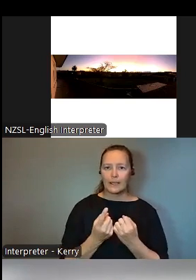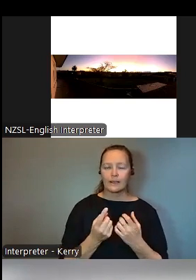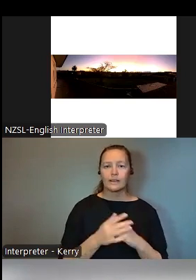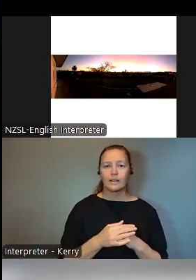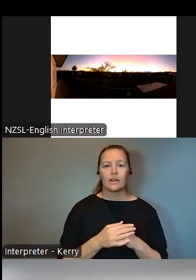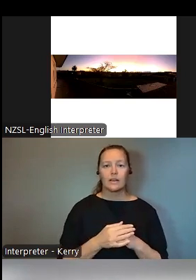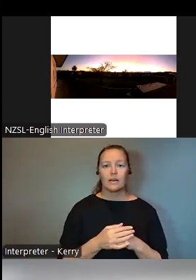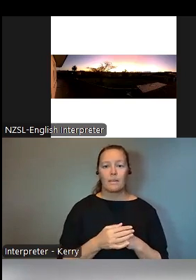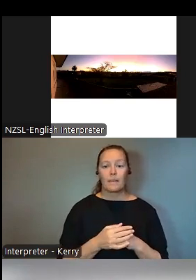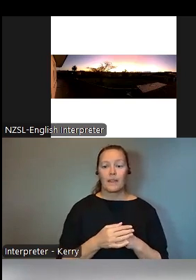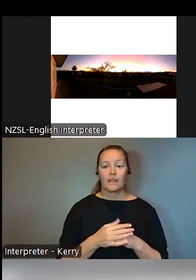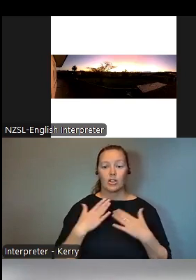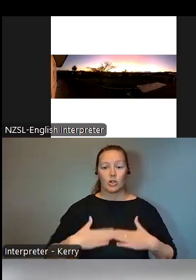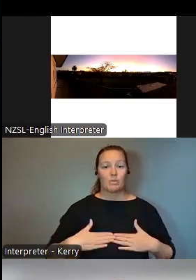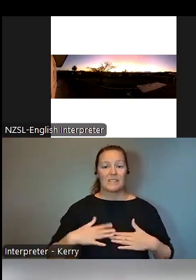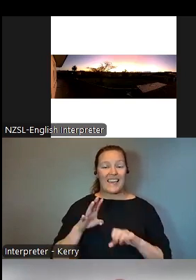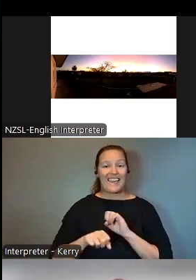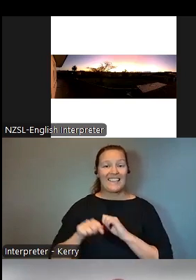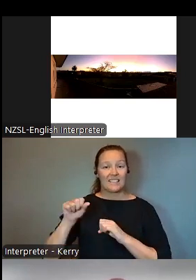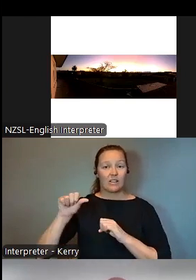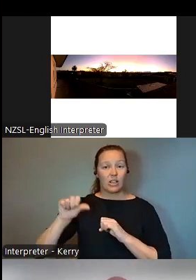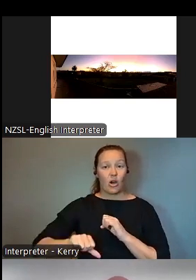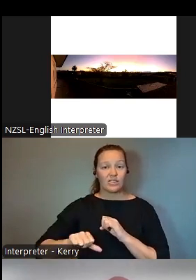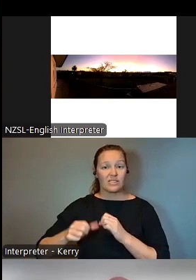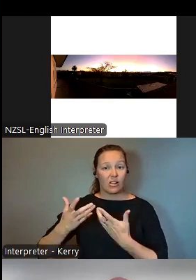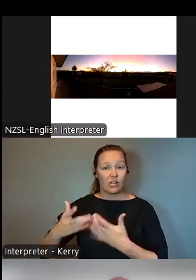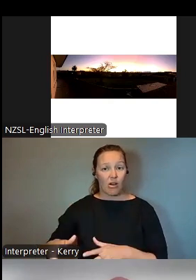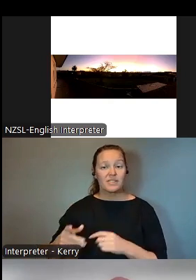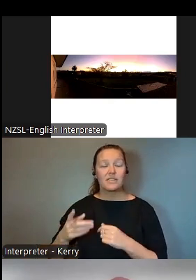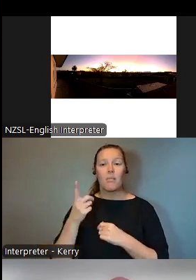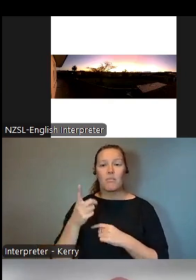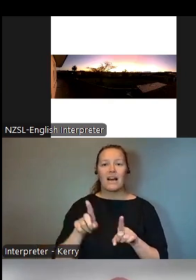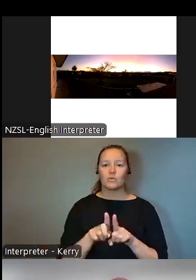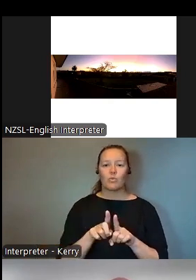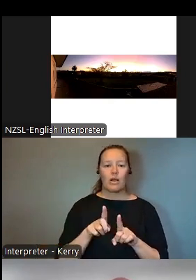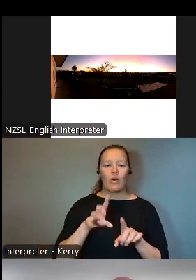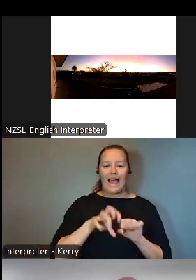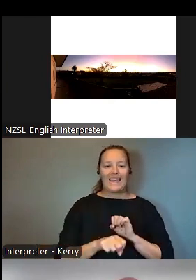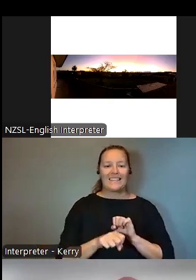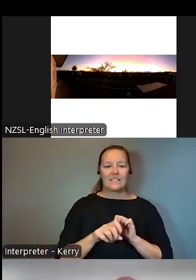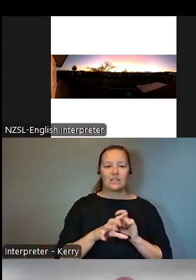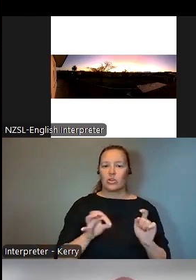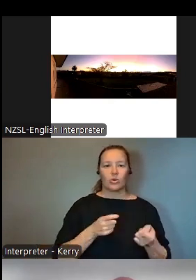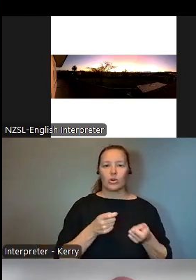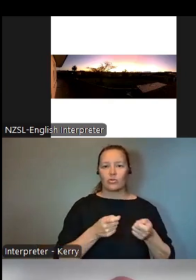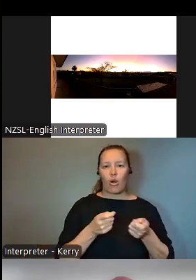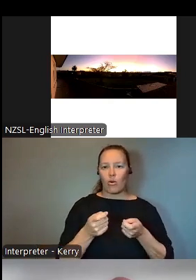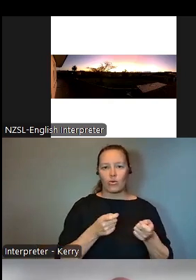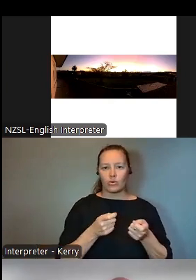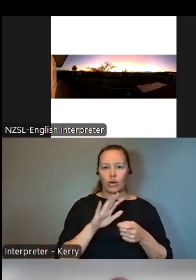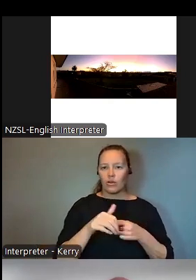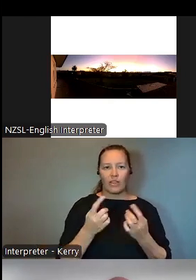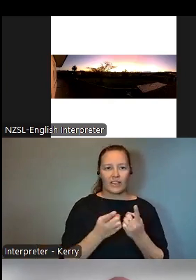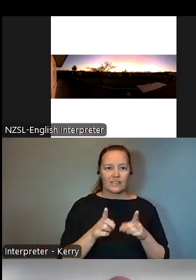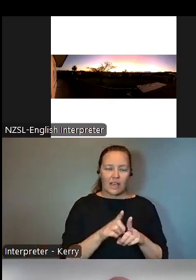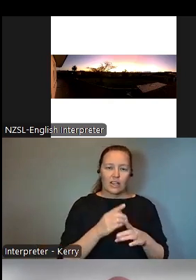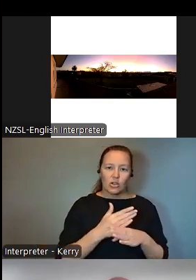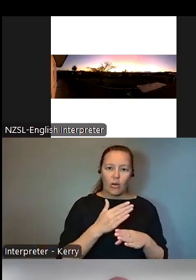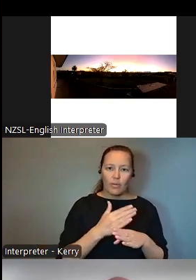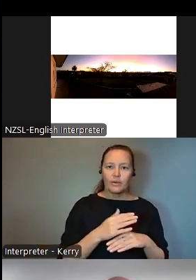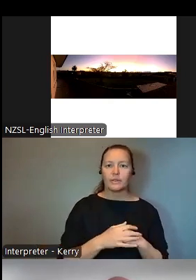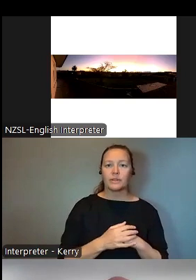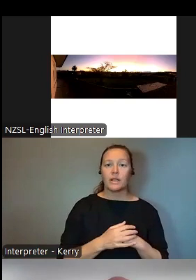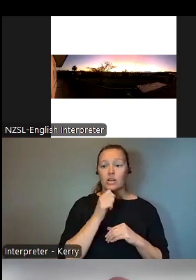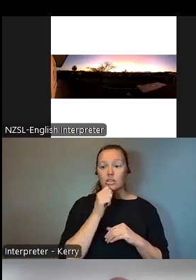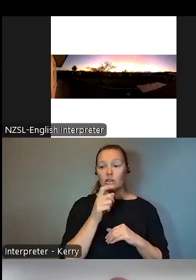hate loss, we also hate not being in control of things that matter to us, such as our jobs. So the more that you